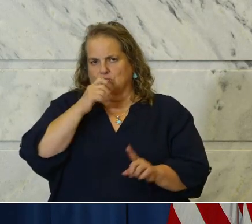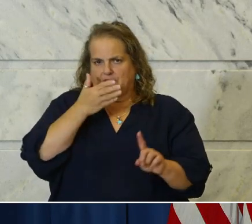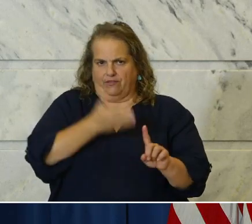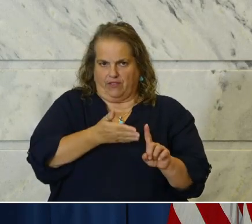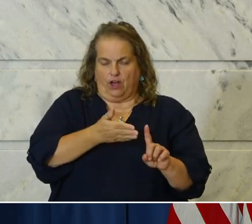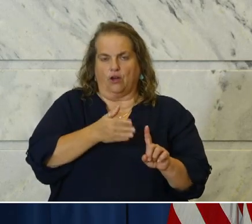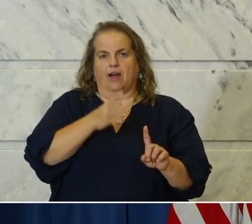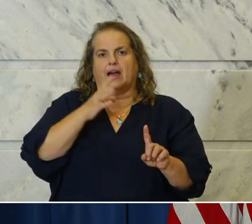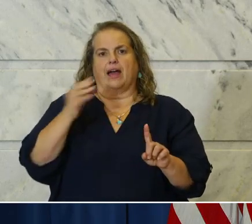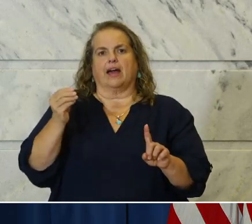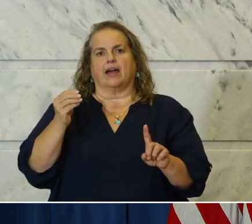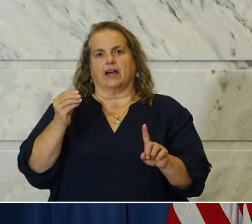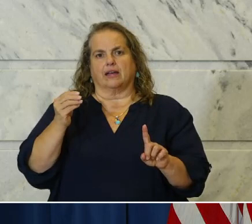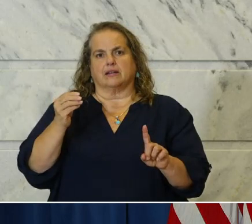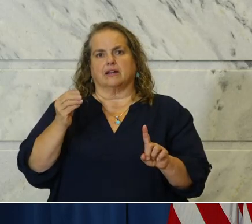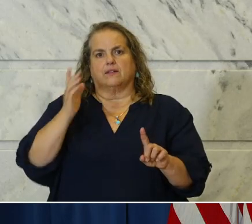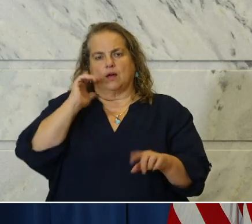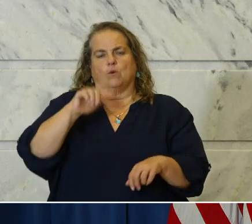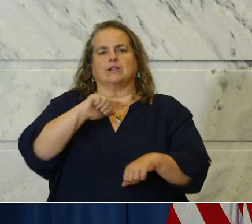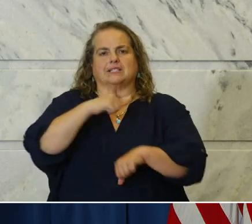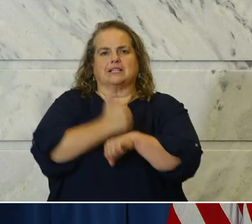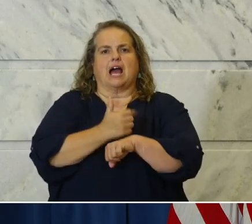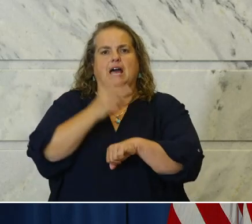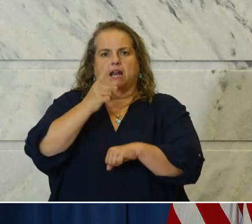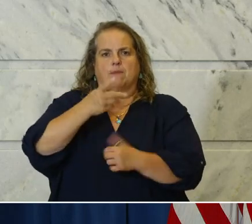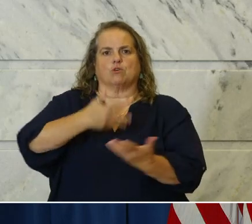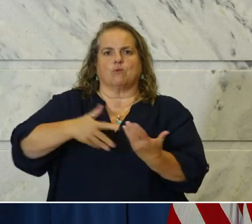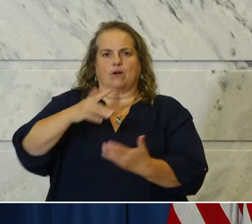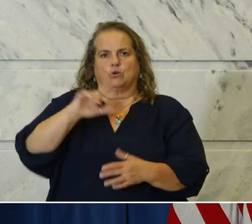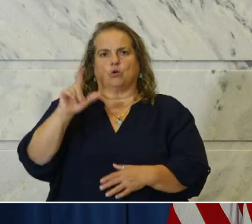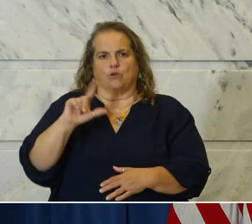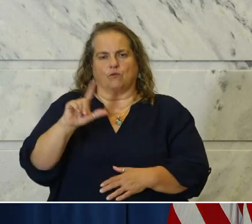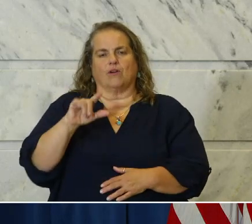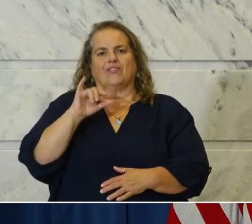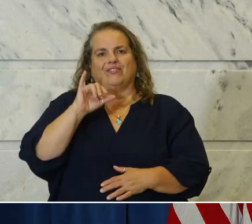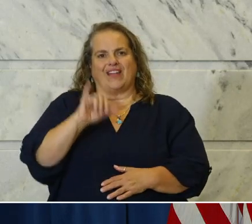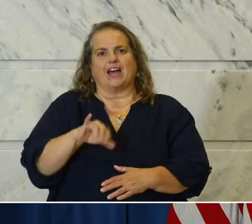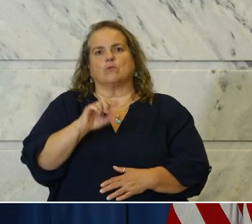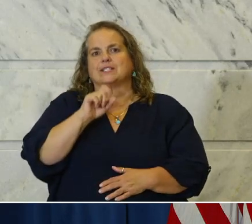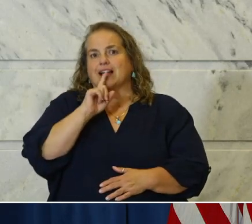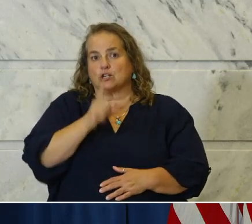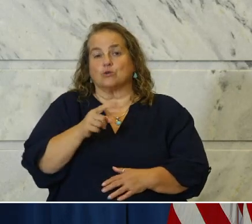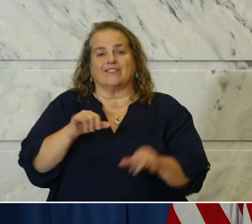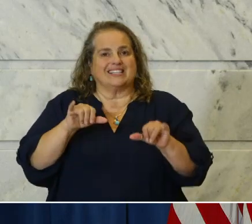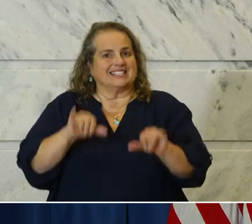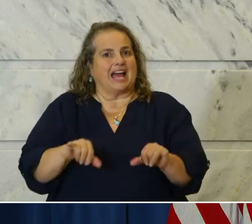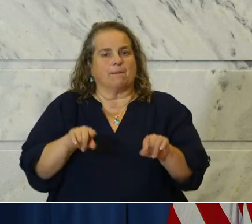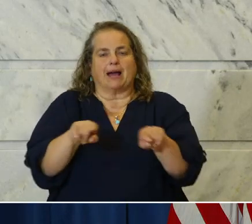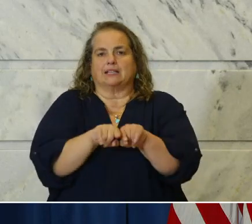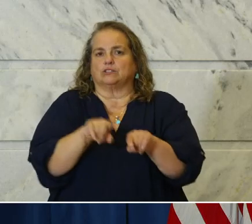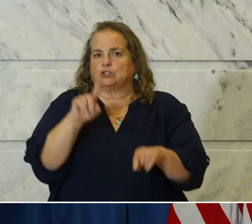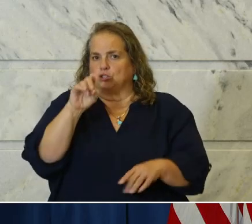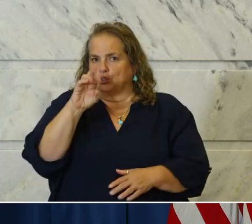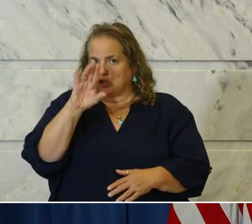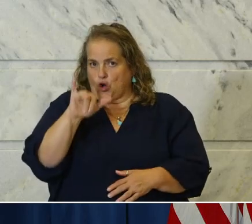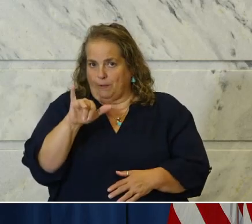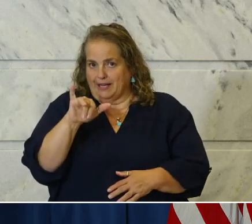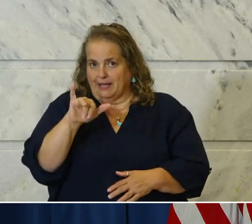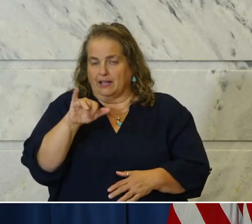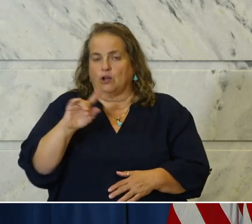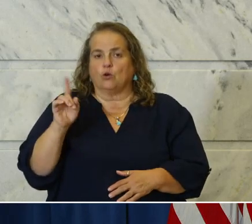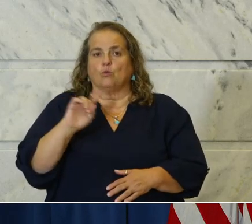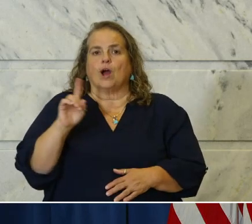a center in or around Louisville. That was actually the same as Derby,